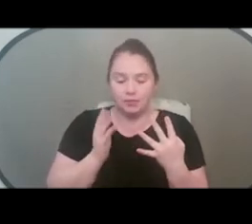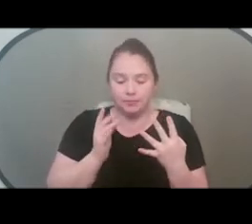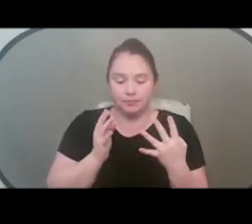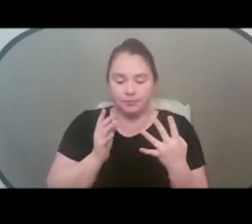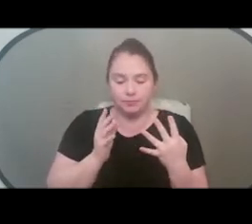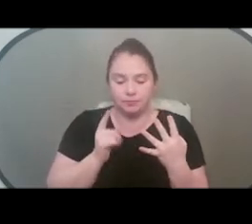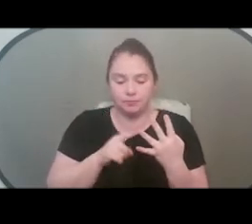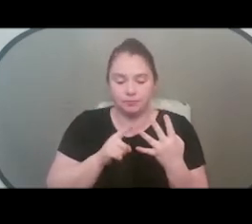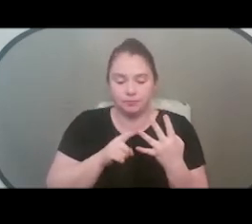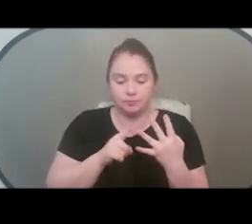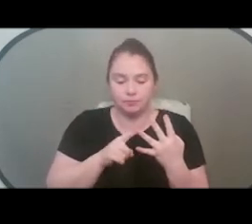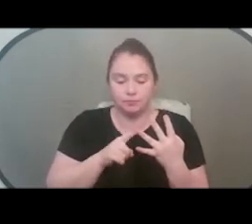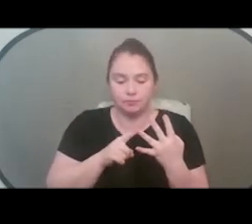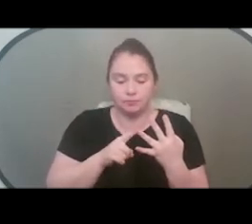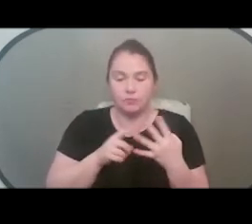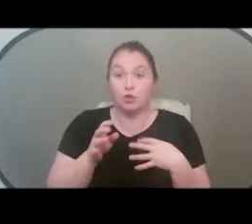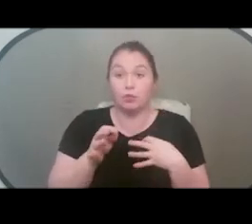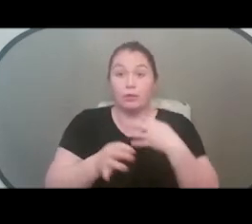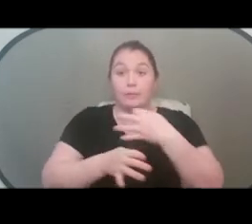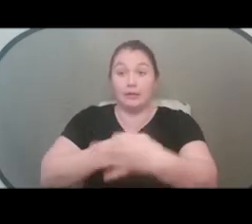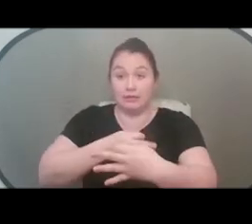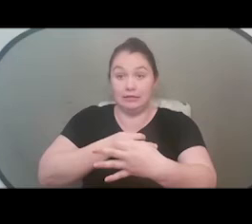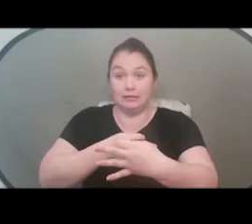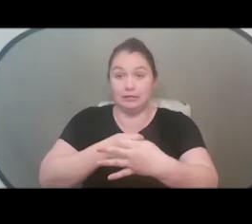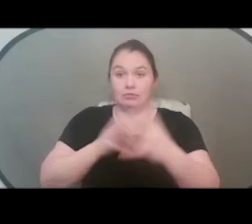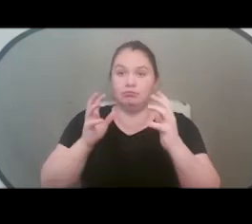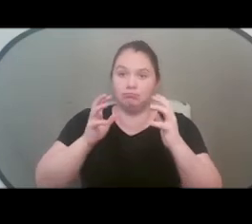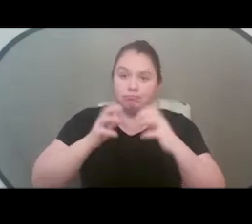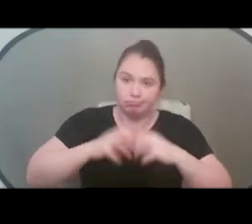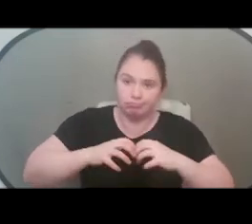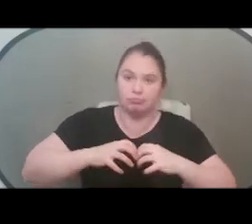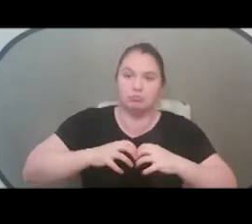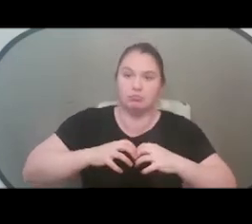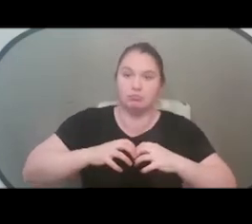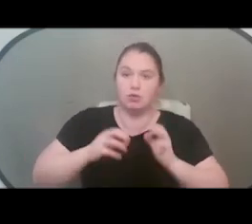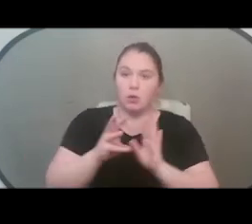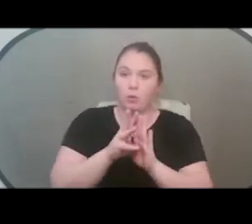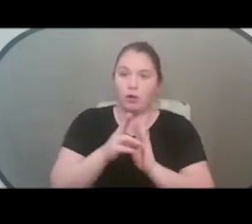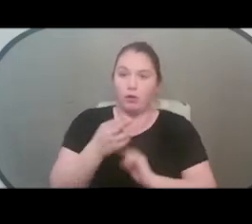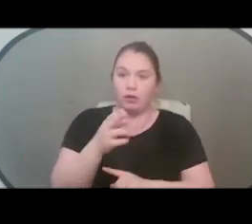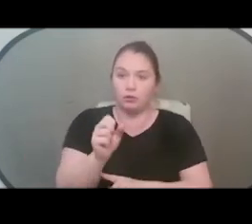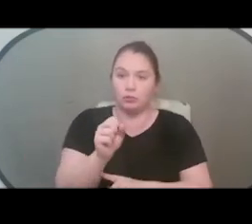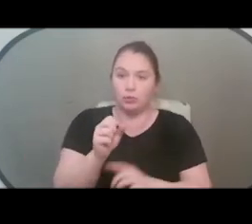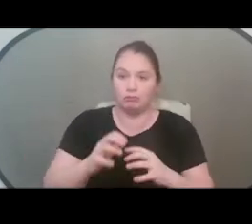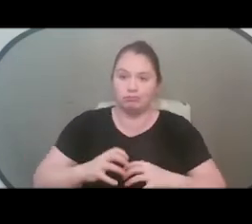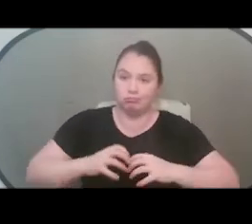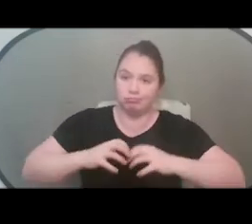to replace Waco High School, and that's